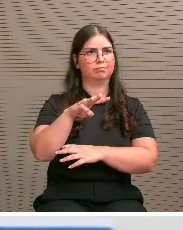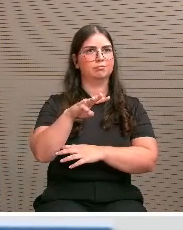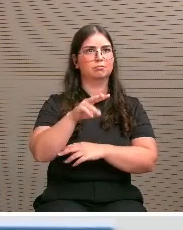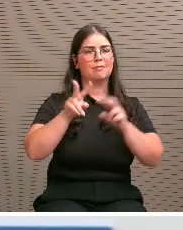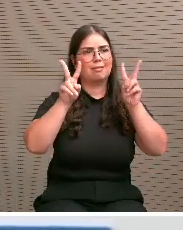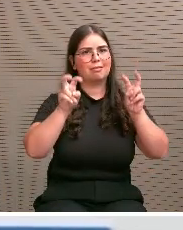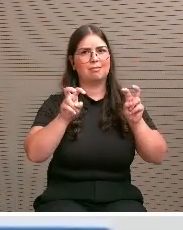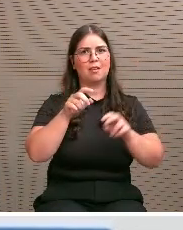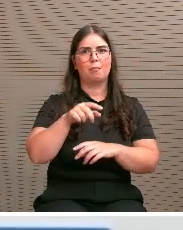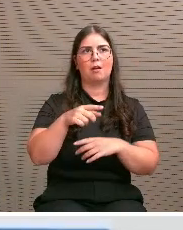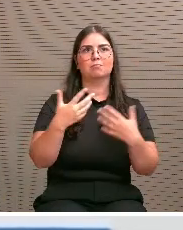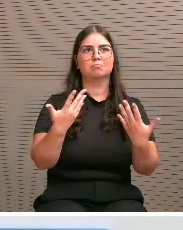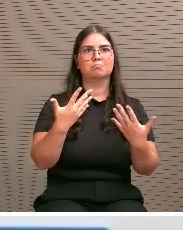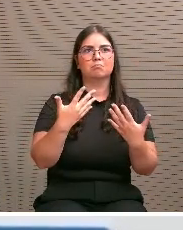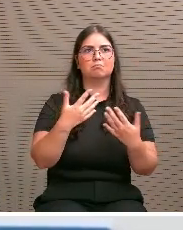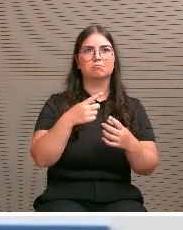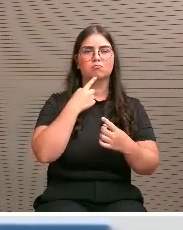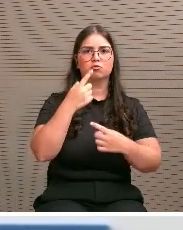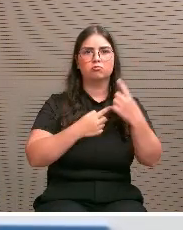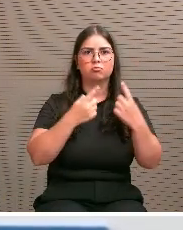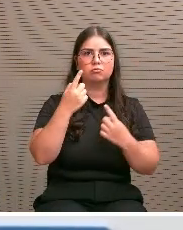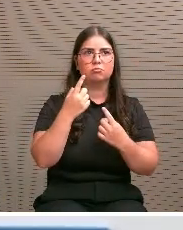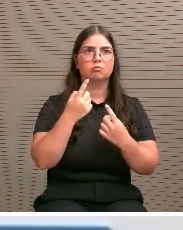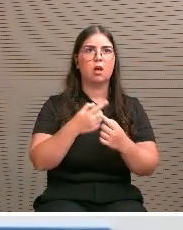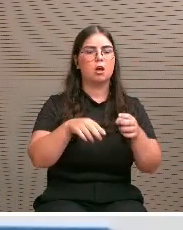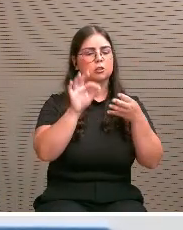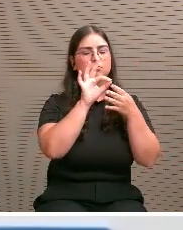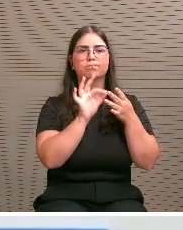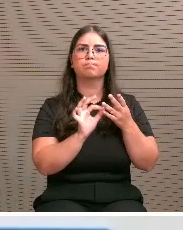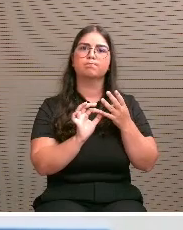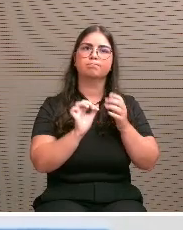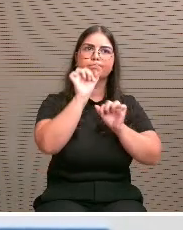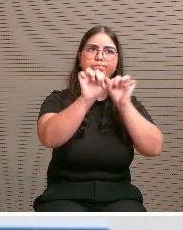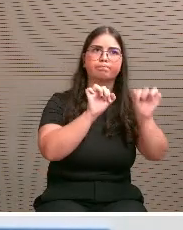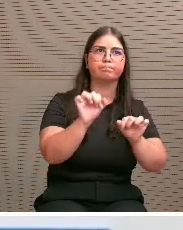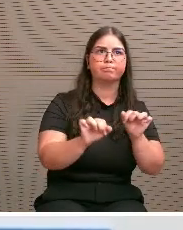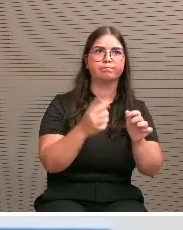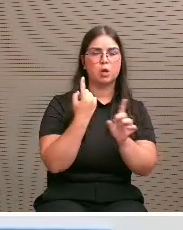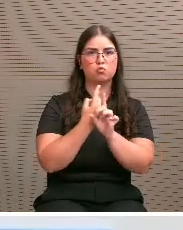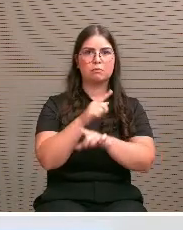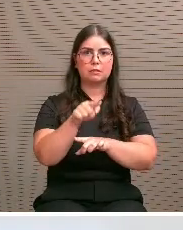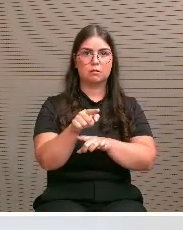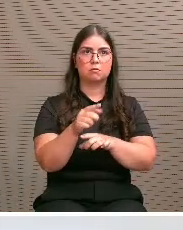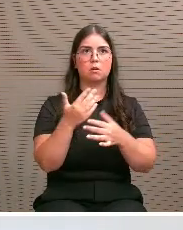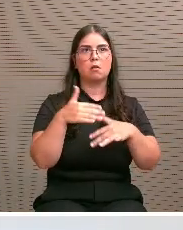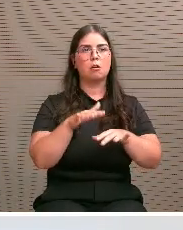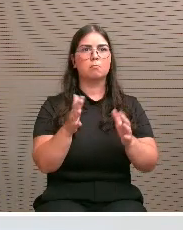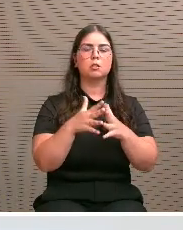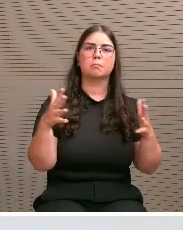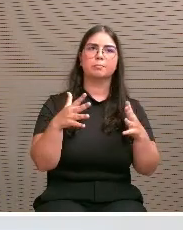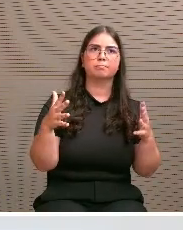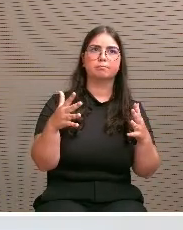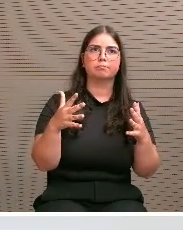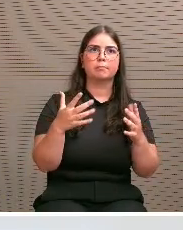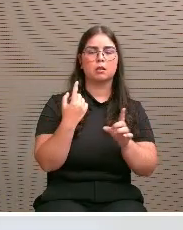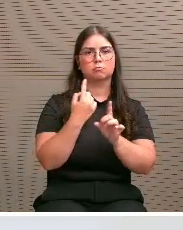to describe these organisms, as you will see as we go on. But nevertheless, most people, especially in Europe, are aware